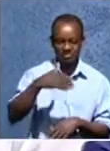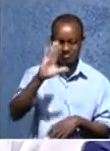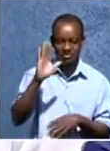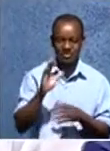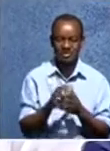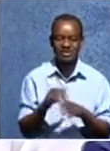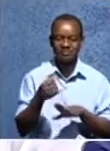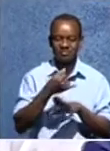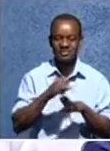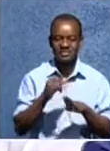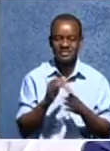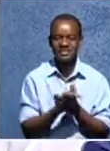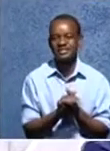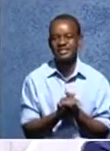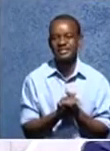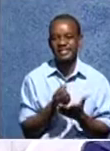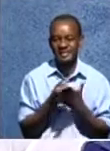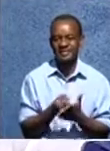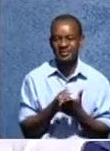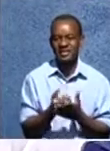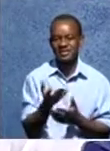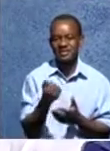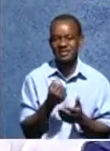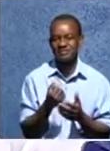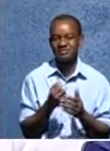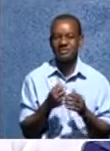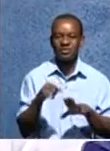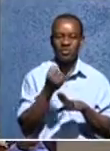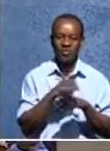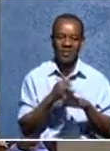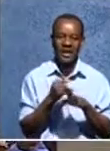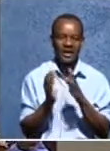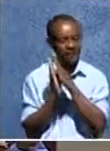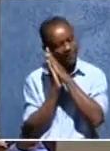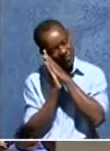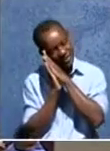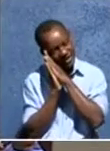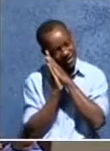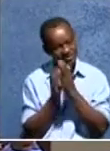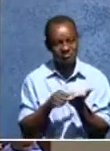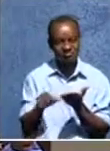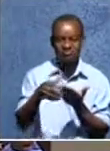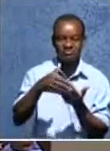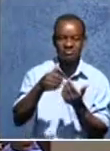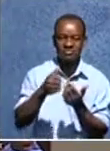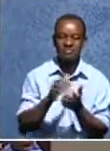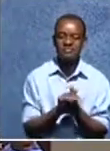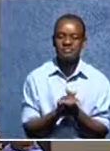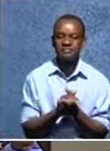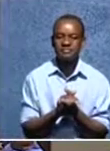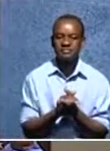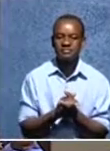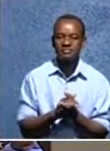deals, then of course they can get cheaper accommodation. Affordability, your membership? Yeah, Namibia, I mean, we had this exercise before